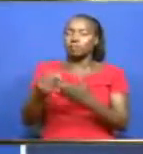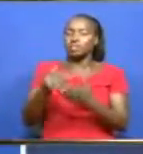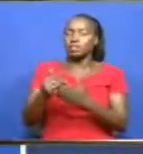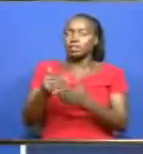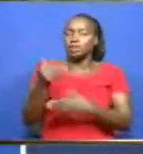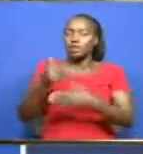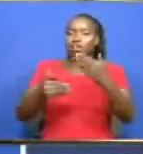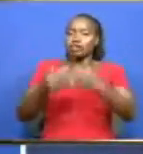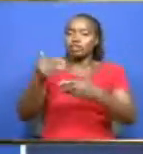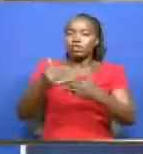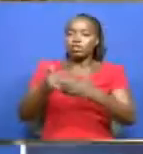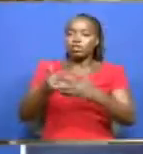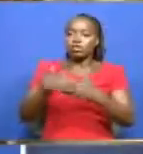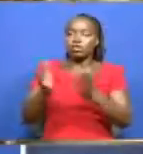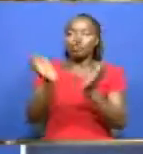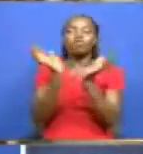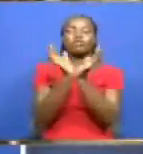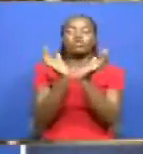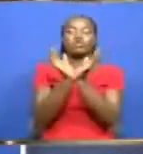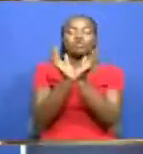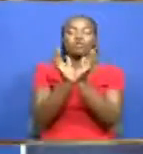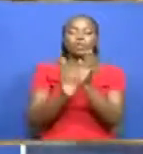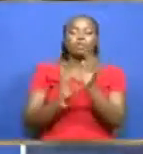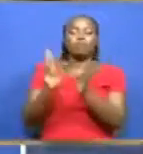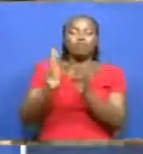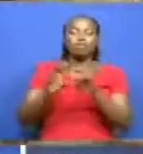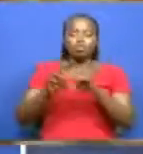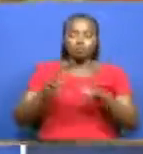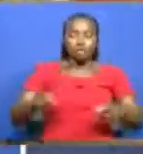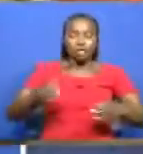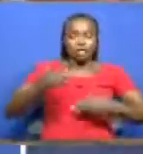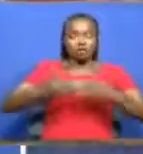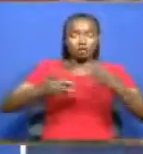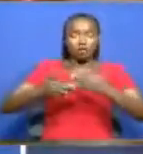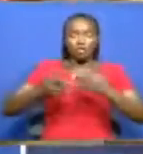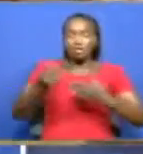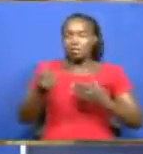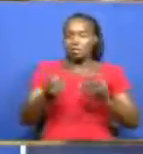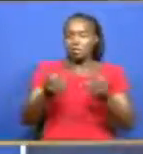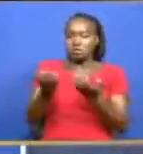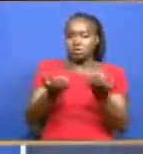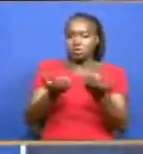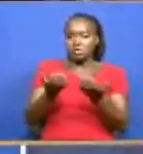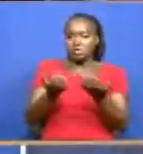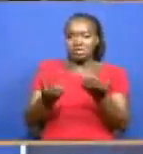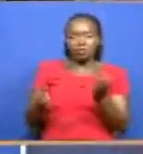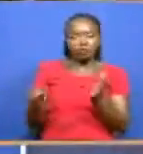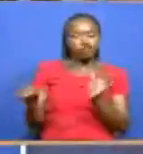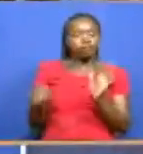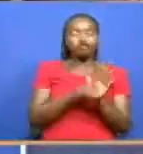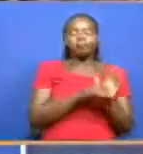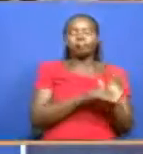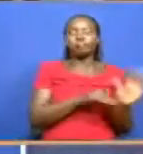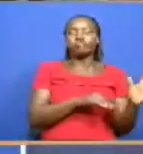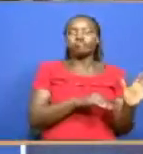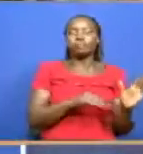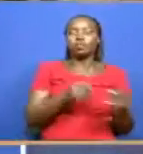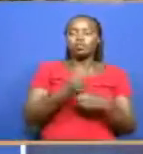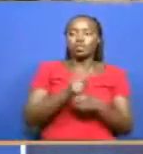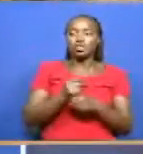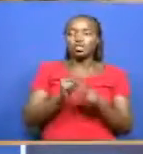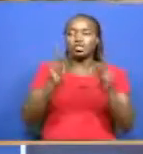Kenyatta International Stadium and the Uhuru Market constructed to accommodate small-scale traders evicted to cater for revamping of the Kisumu